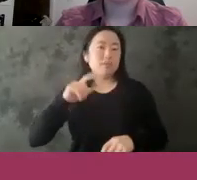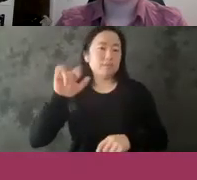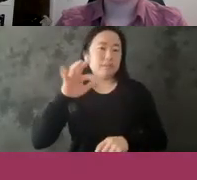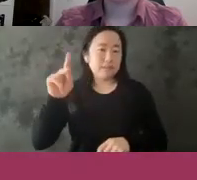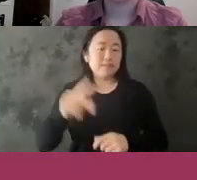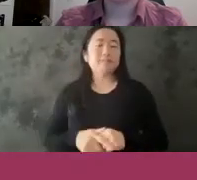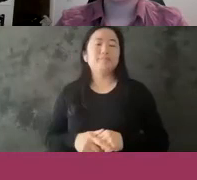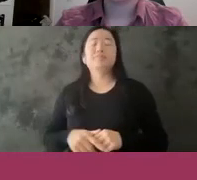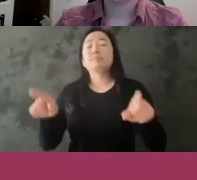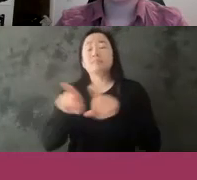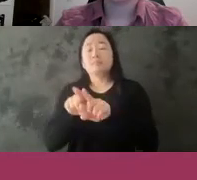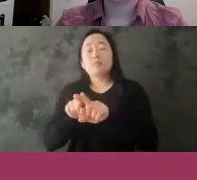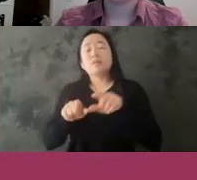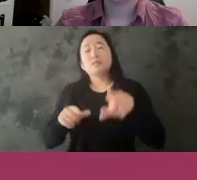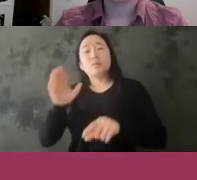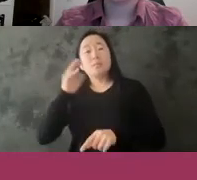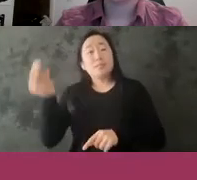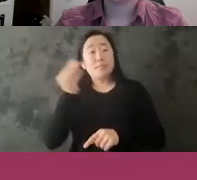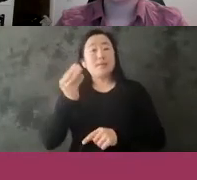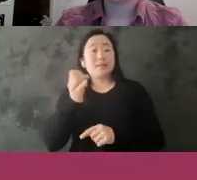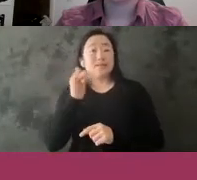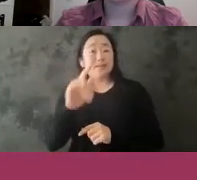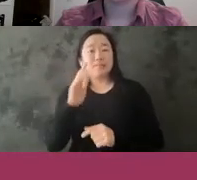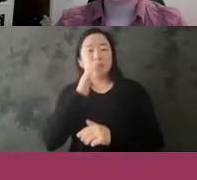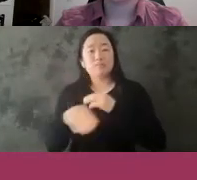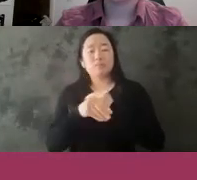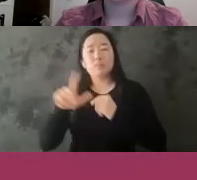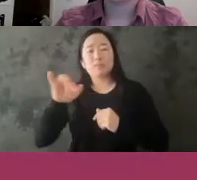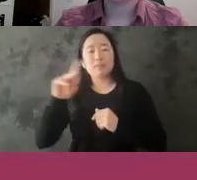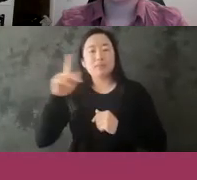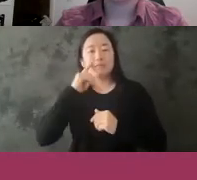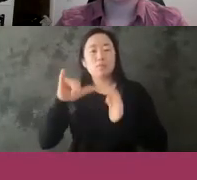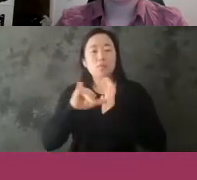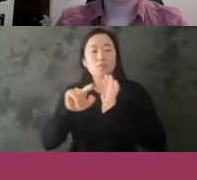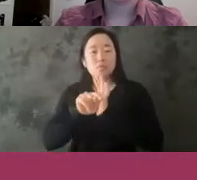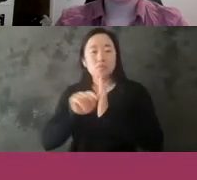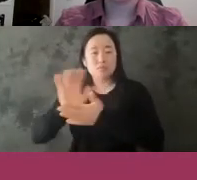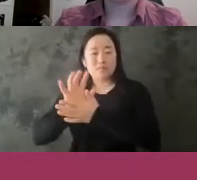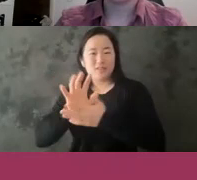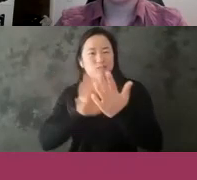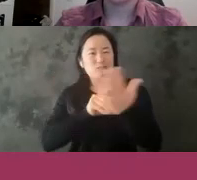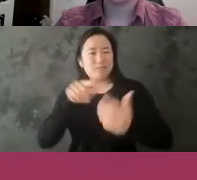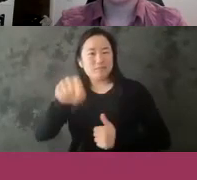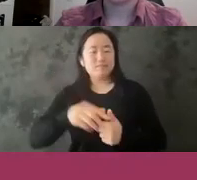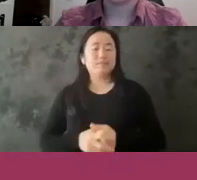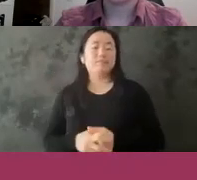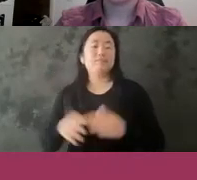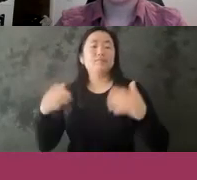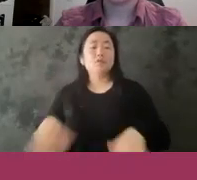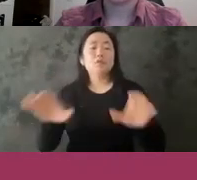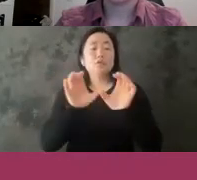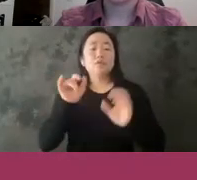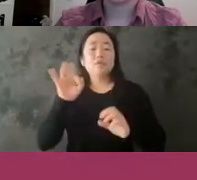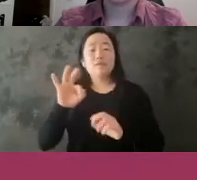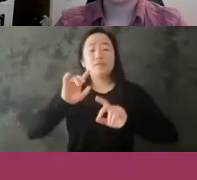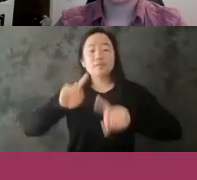just sent in the chat. And if you are looking for a certificate of attendance, I put the instructions for how to